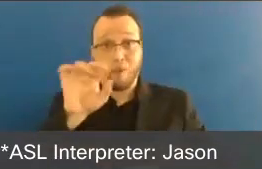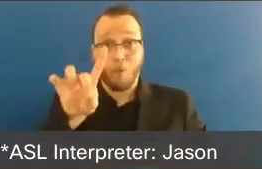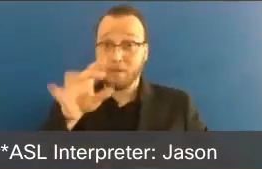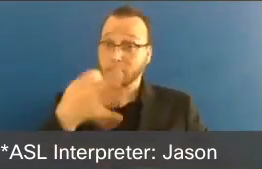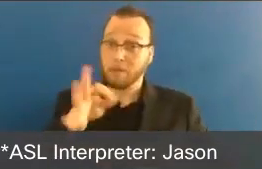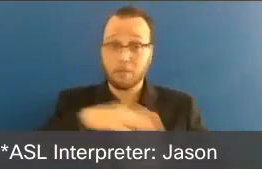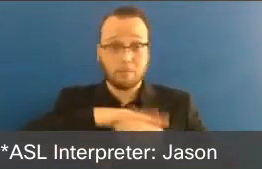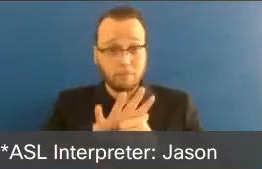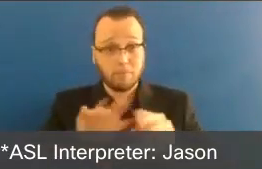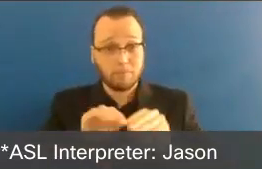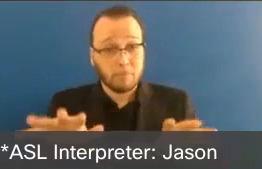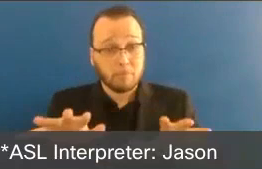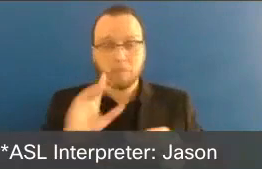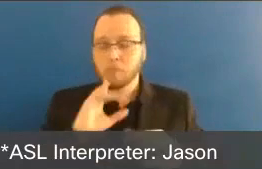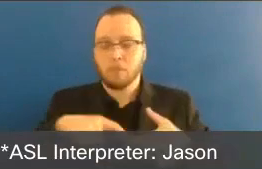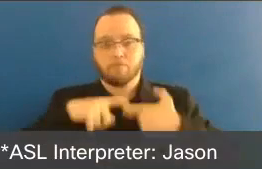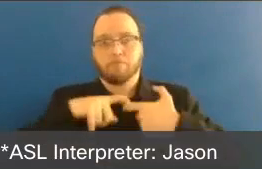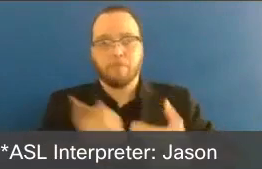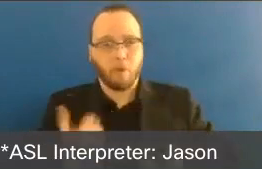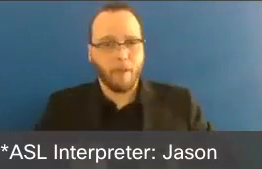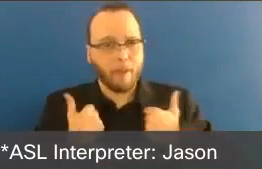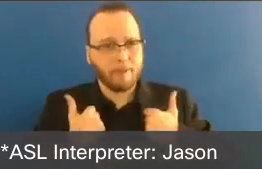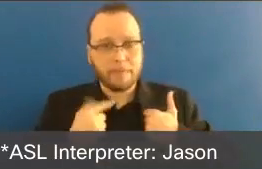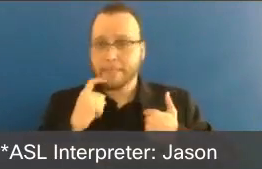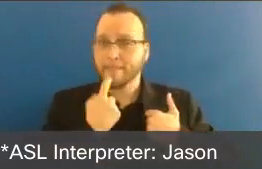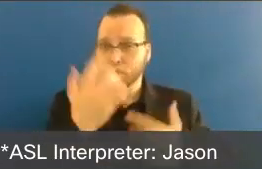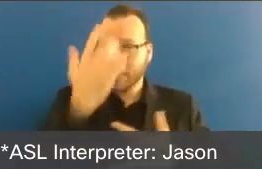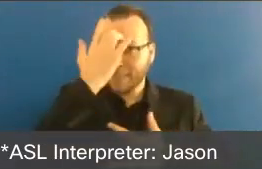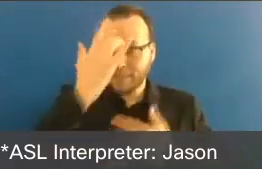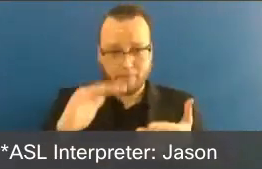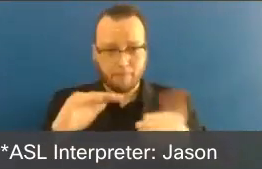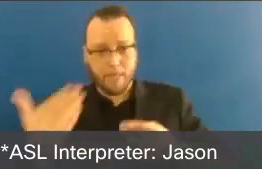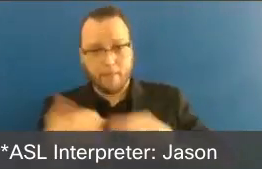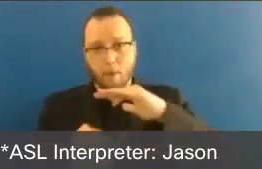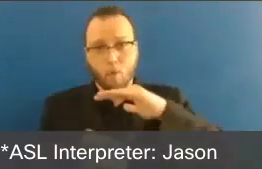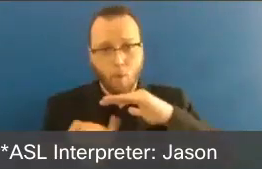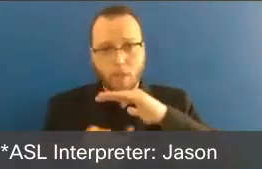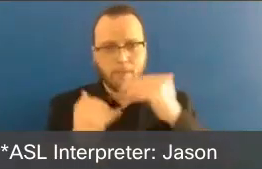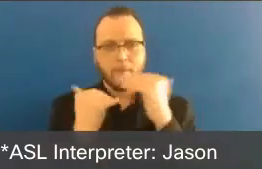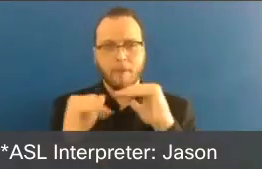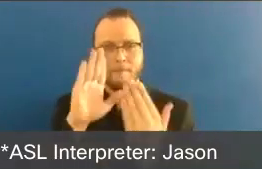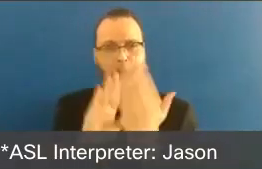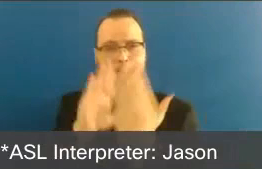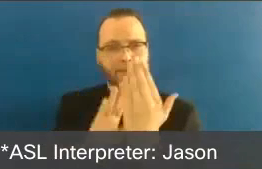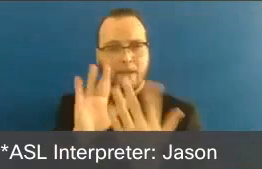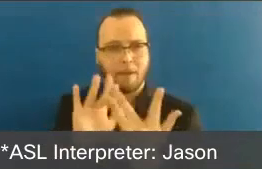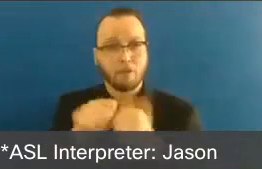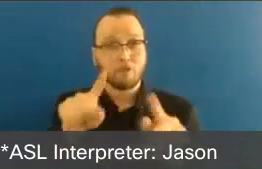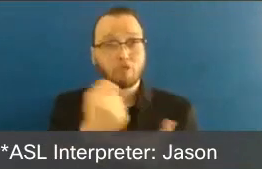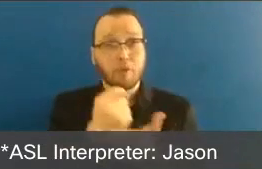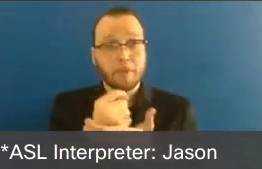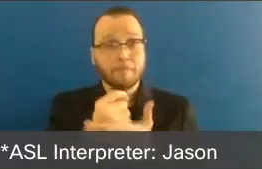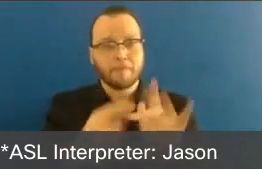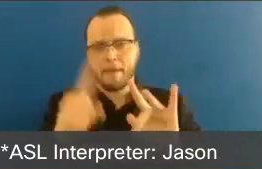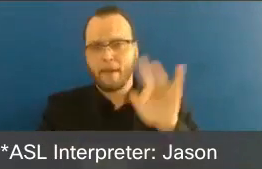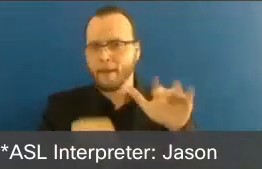know it. Severe illness and death, quarantine, limited face-to-face contact during treatment, lack of access